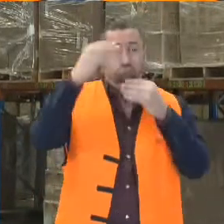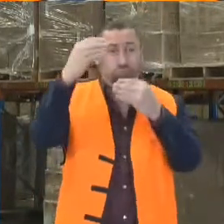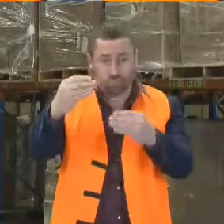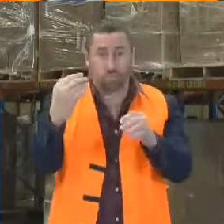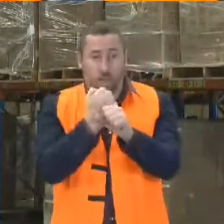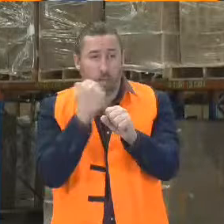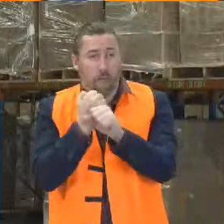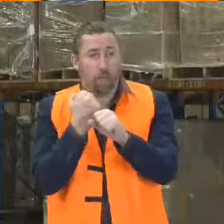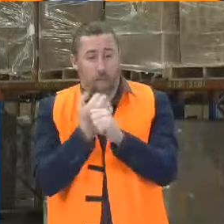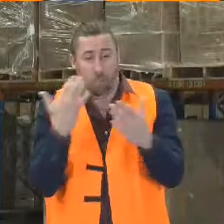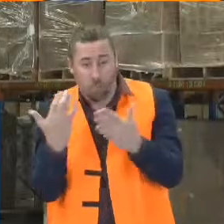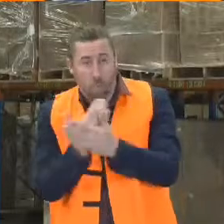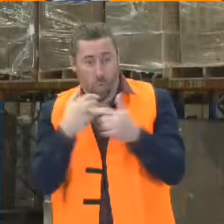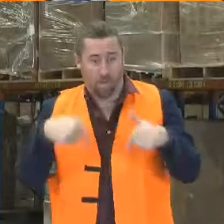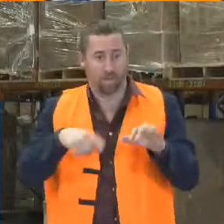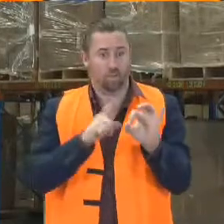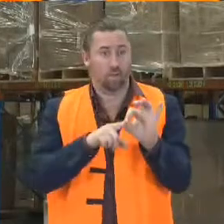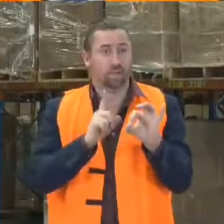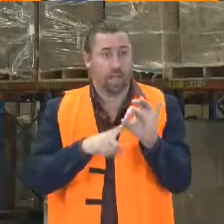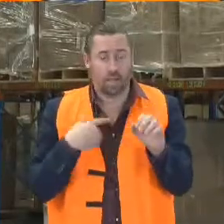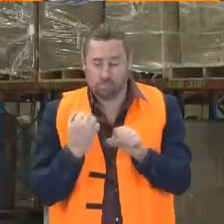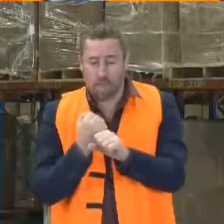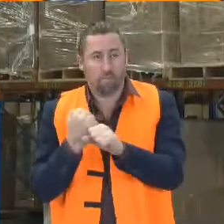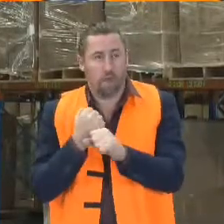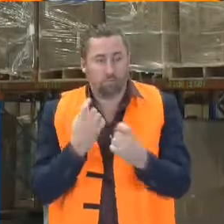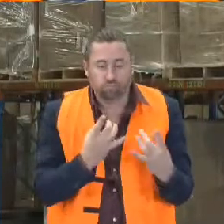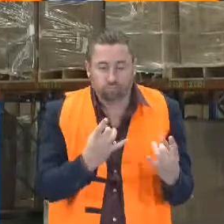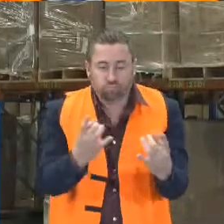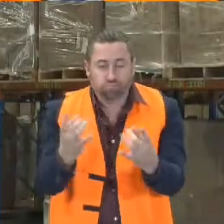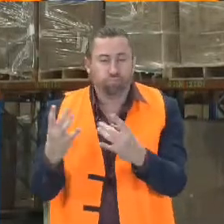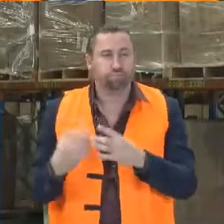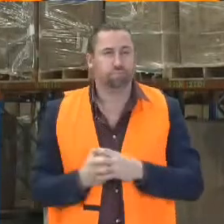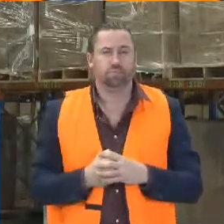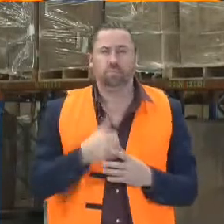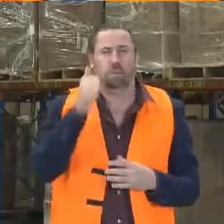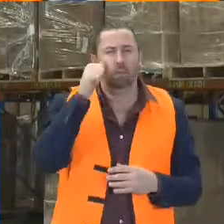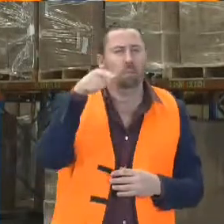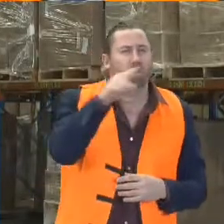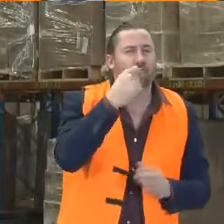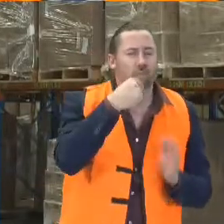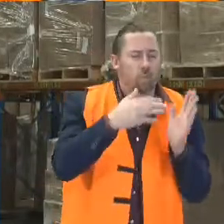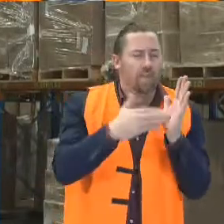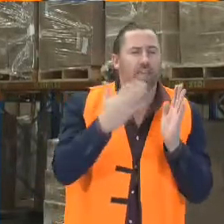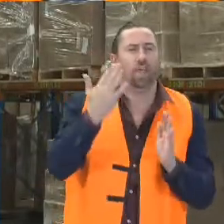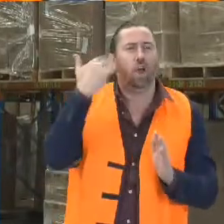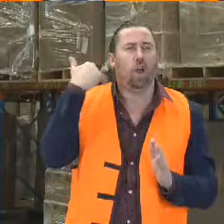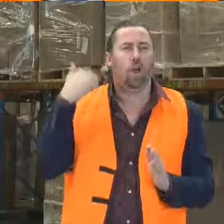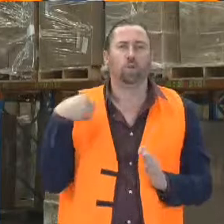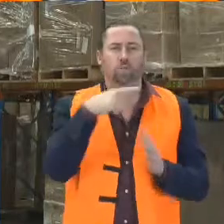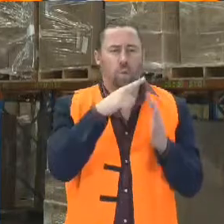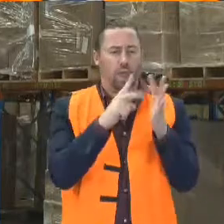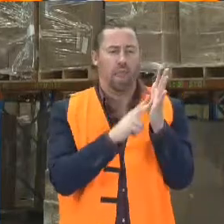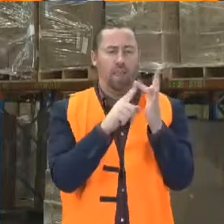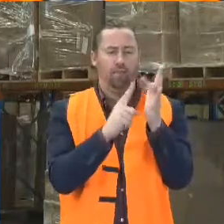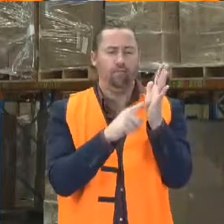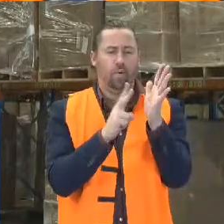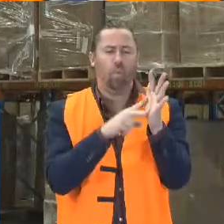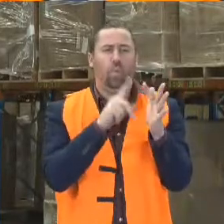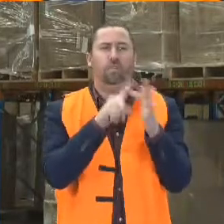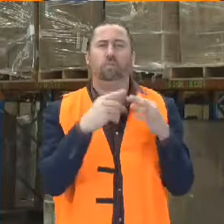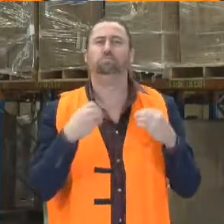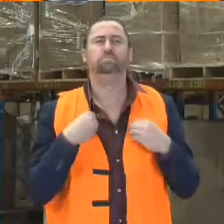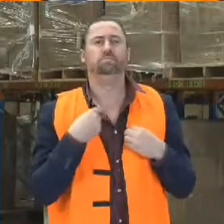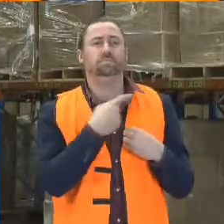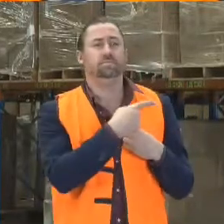Queensland, and that is already underway. So you may recall a few months ago we went down to Evolve. They are just getting